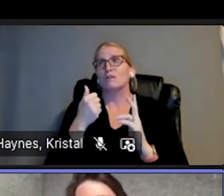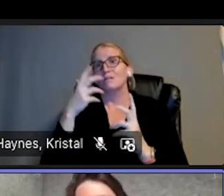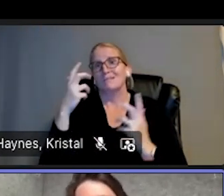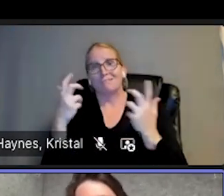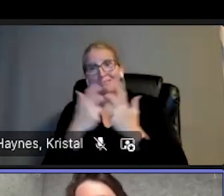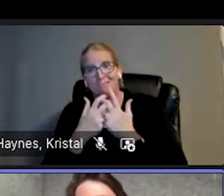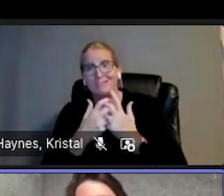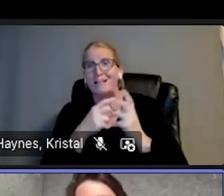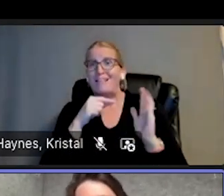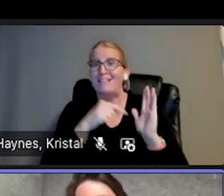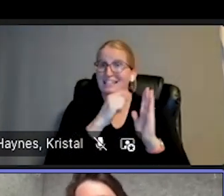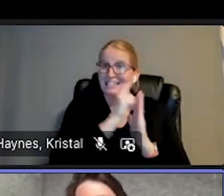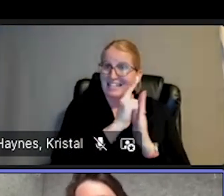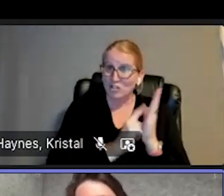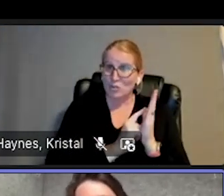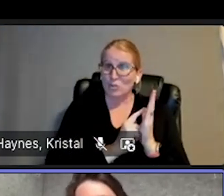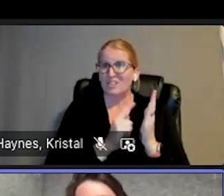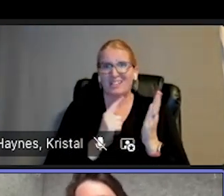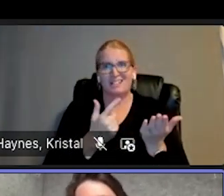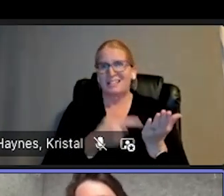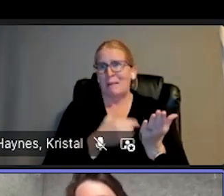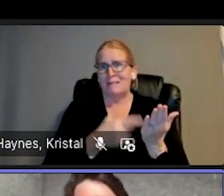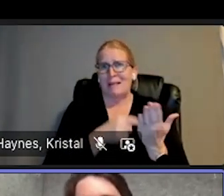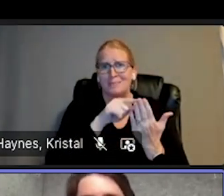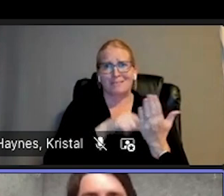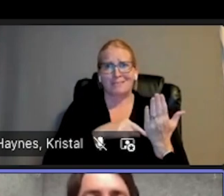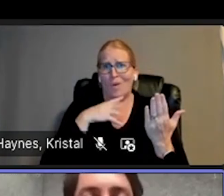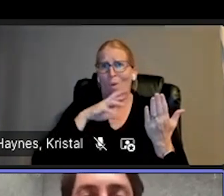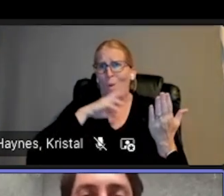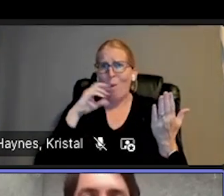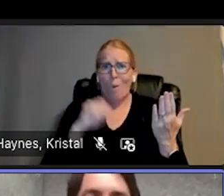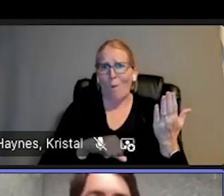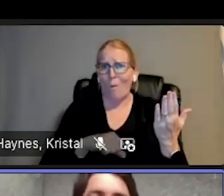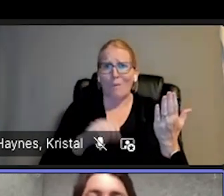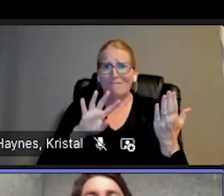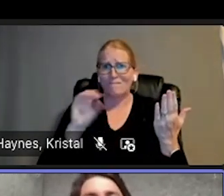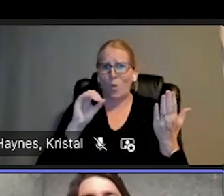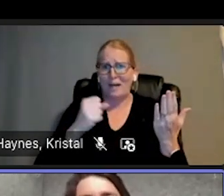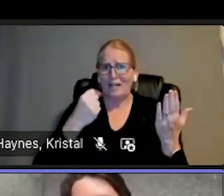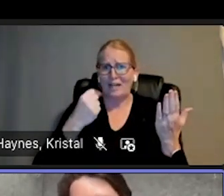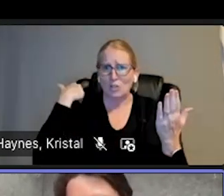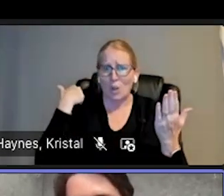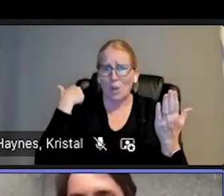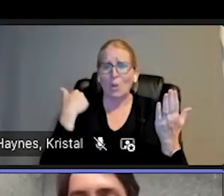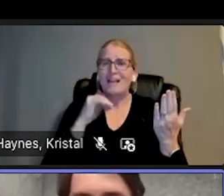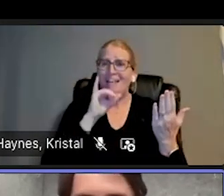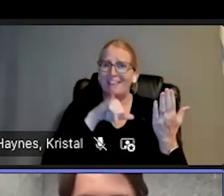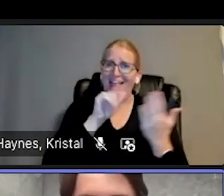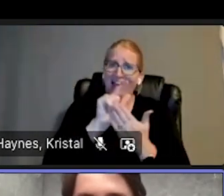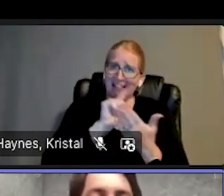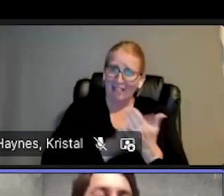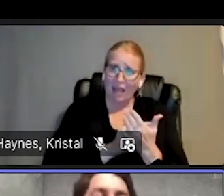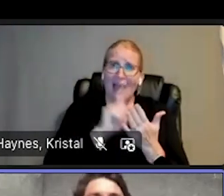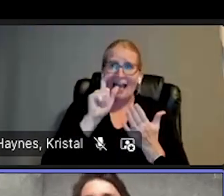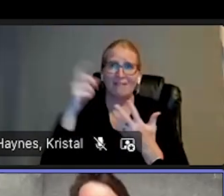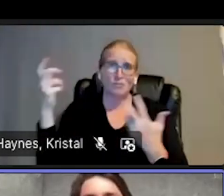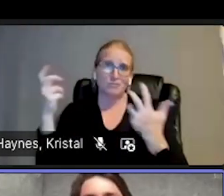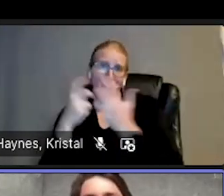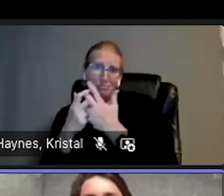again is at times up to 40 years old, to align statute with state strategies and where telecommunications is